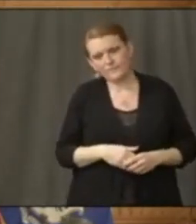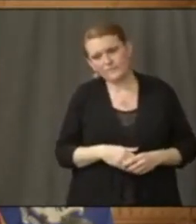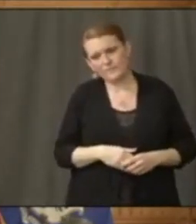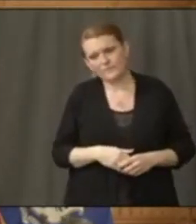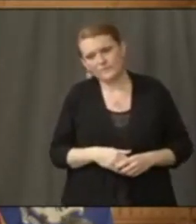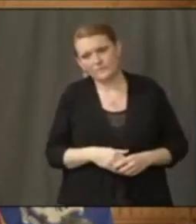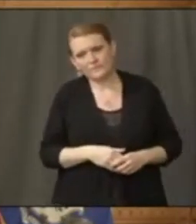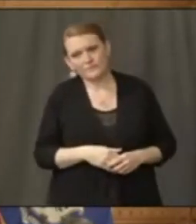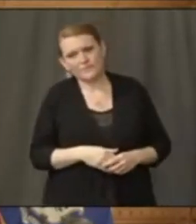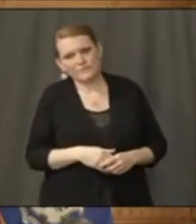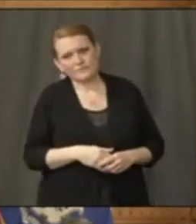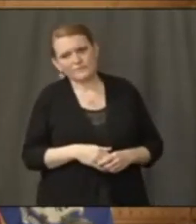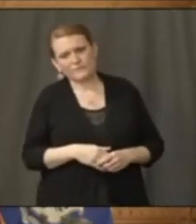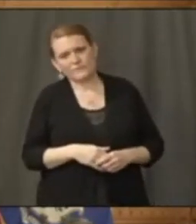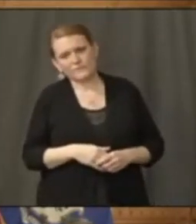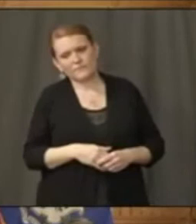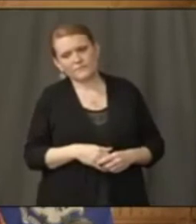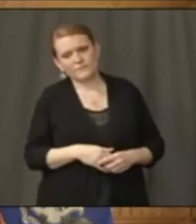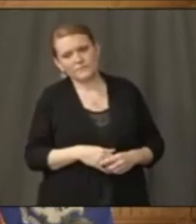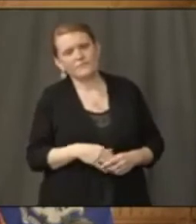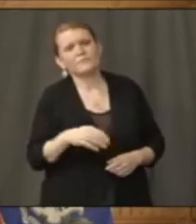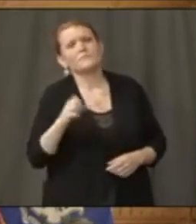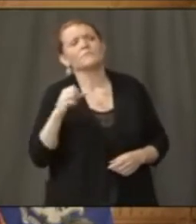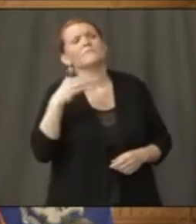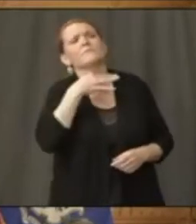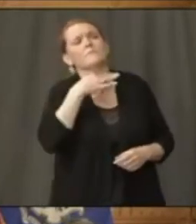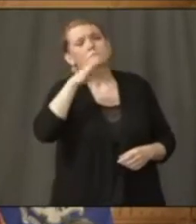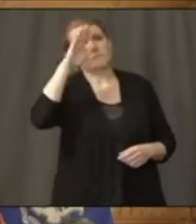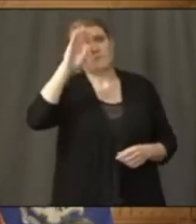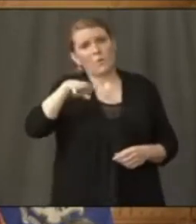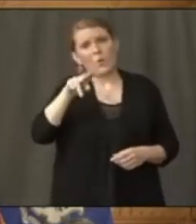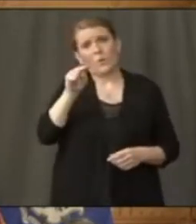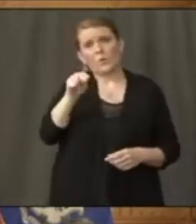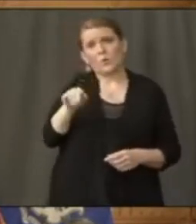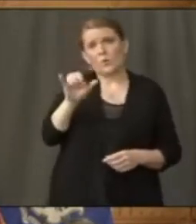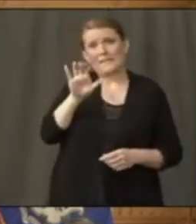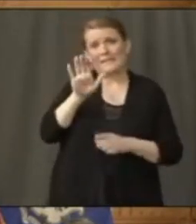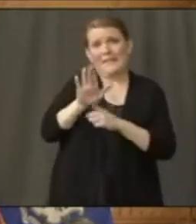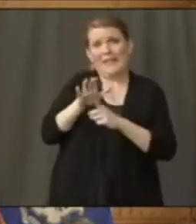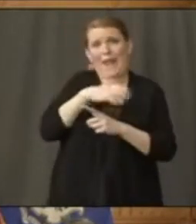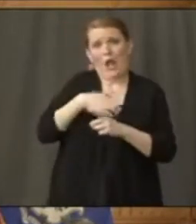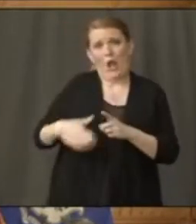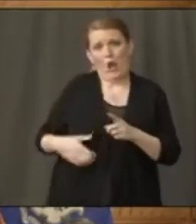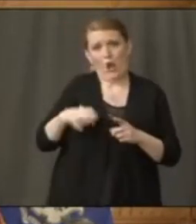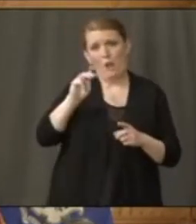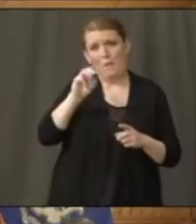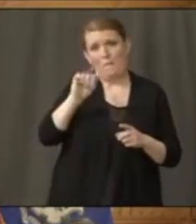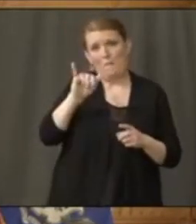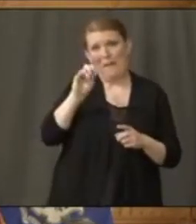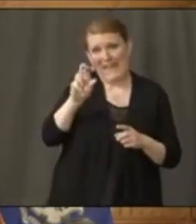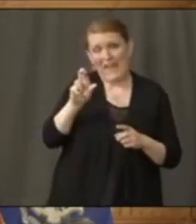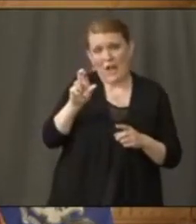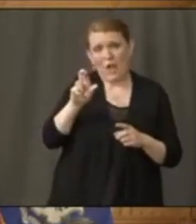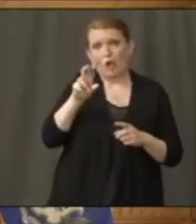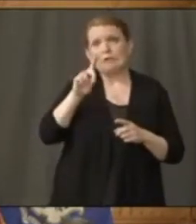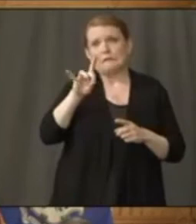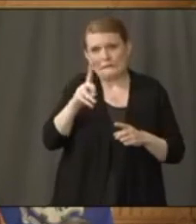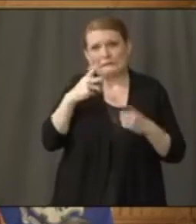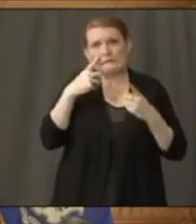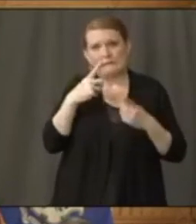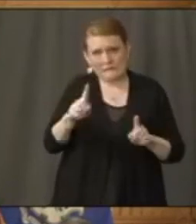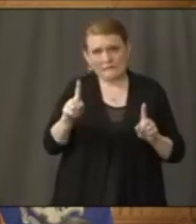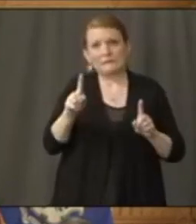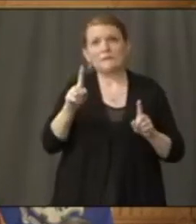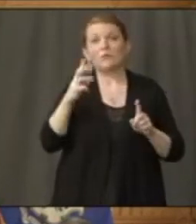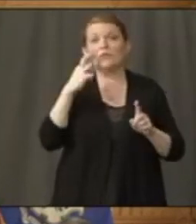in the air. I know you said you want people to stay local, but since New York is right next door, are you anticipating an influx